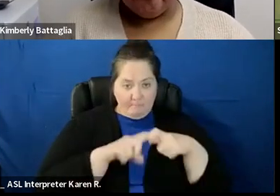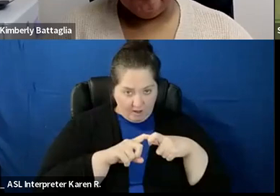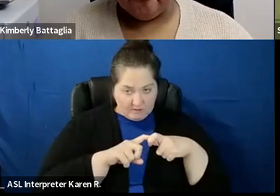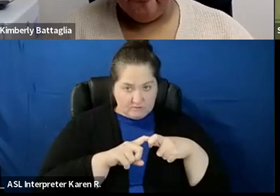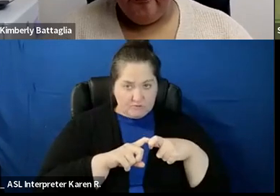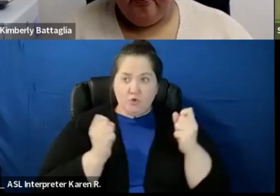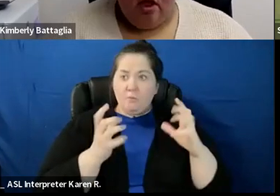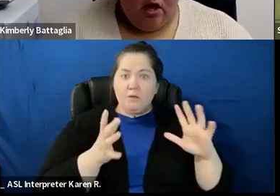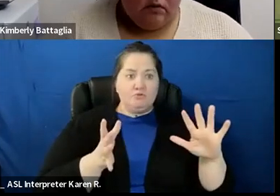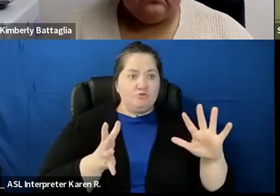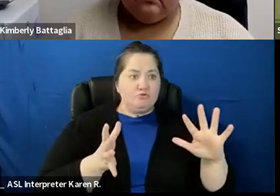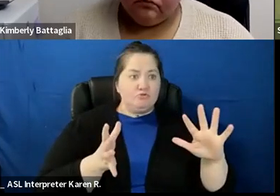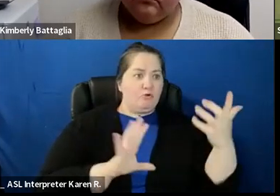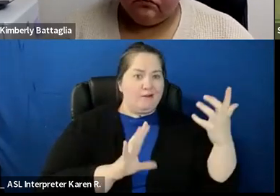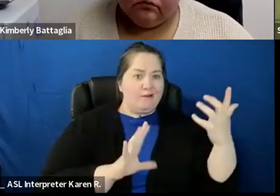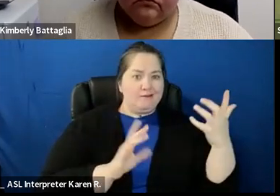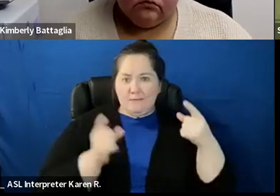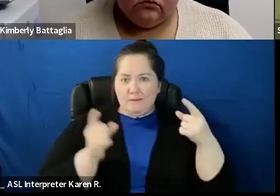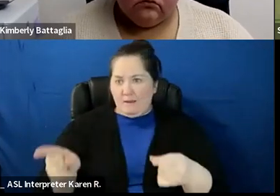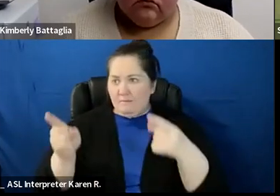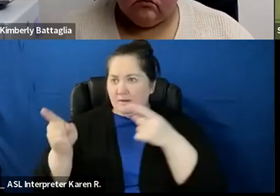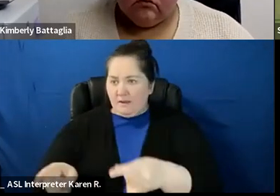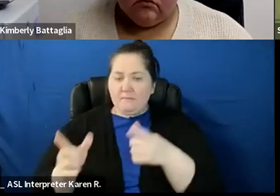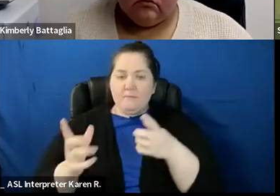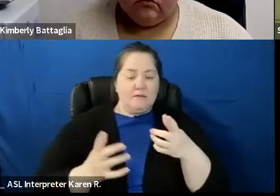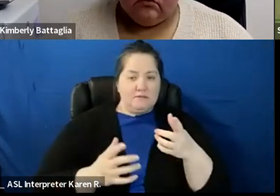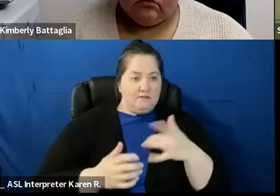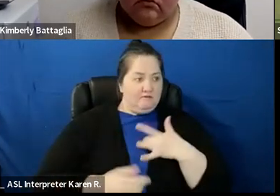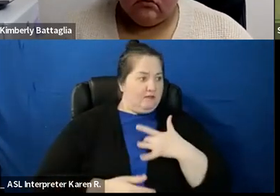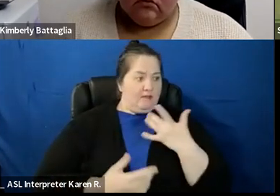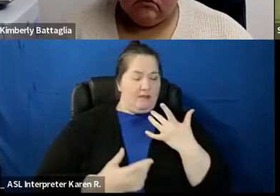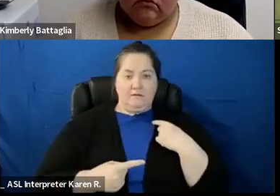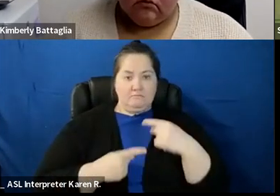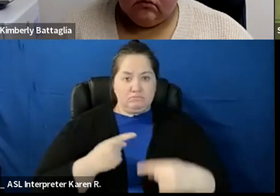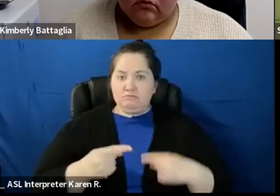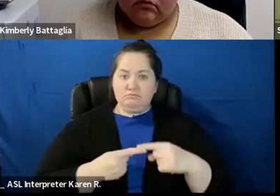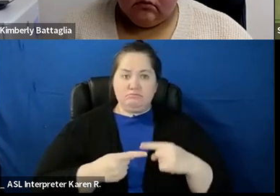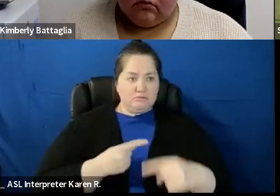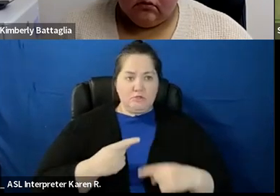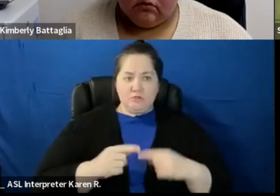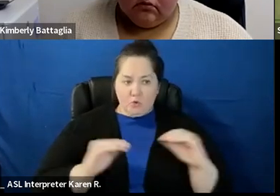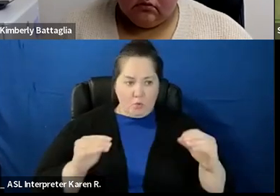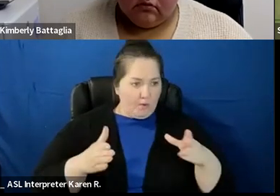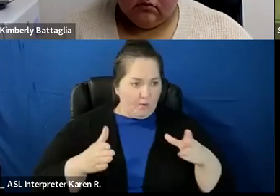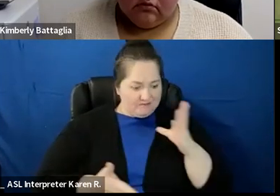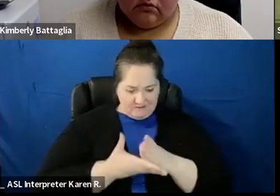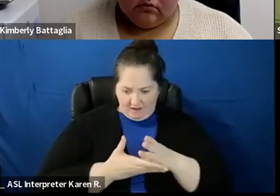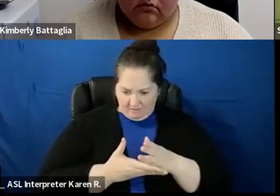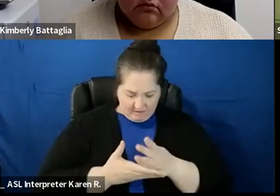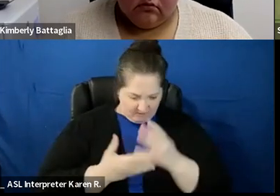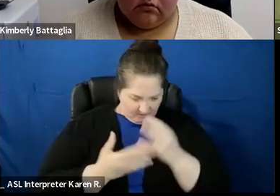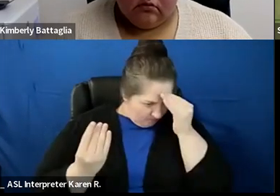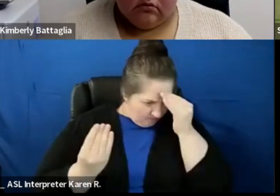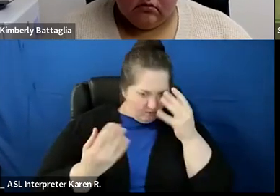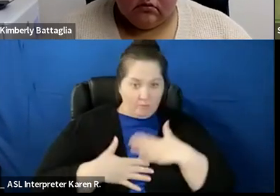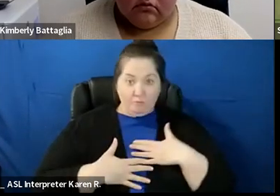crisis happening at us day after day after day, it can just feel like cyclical, like there's no way to like stop. And I think that what